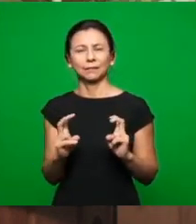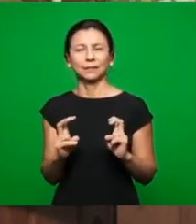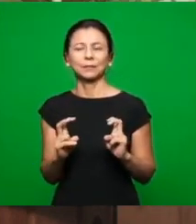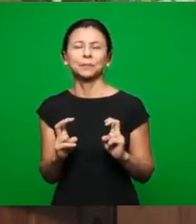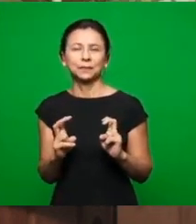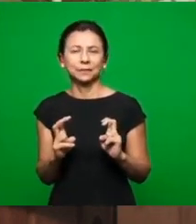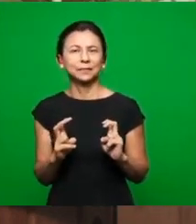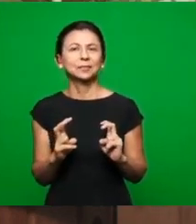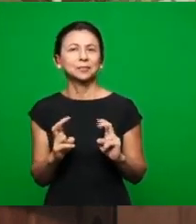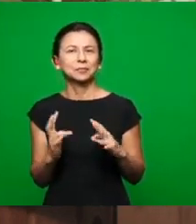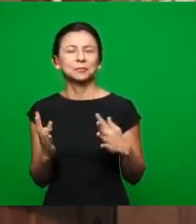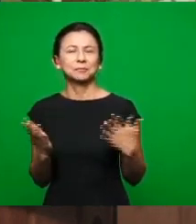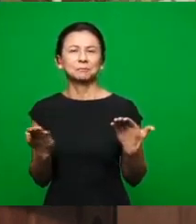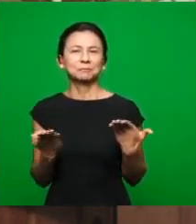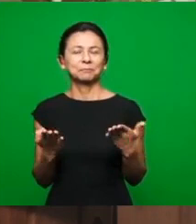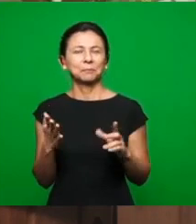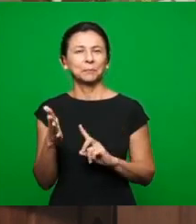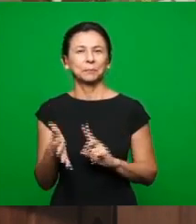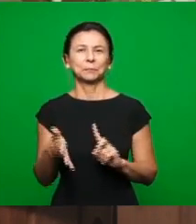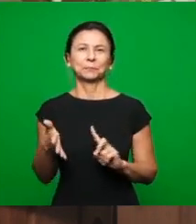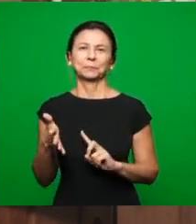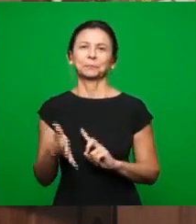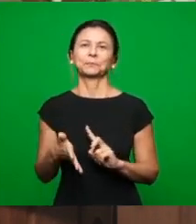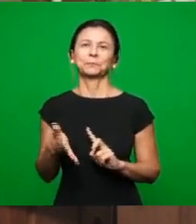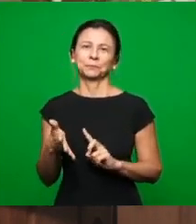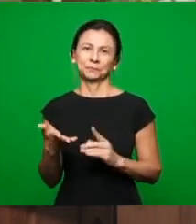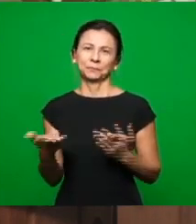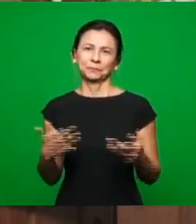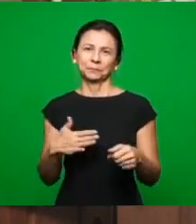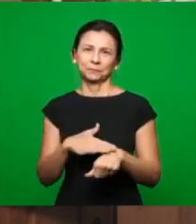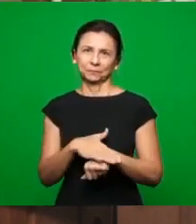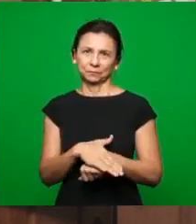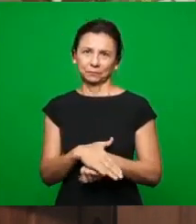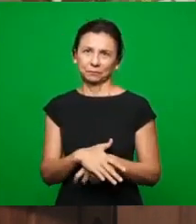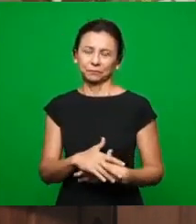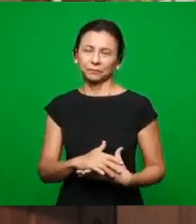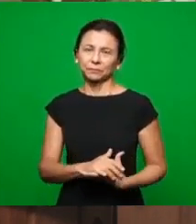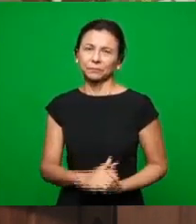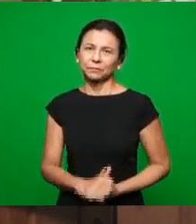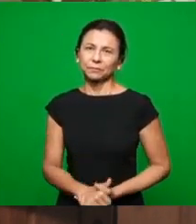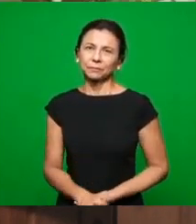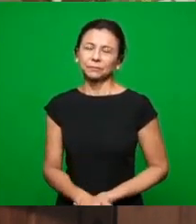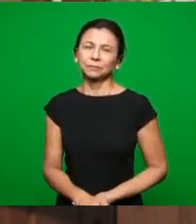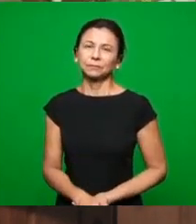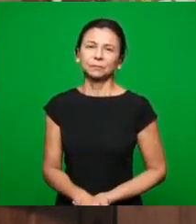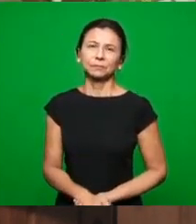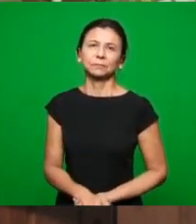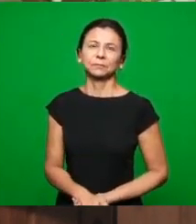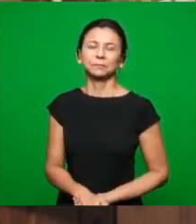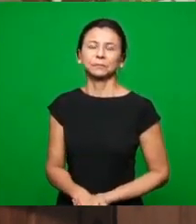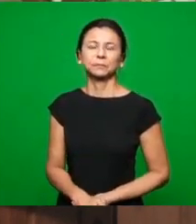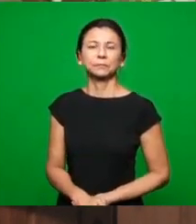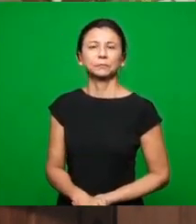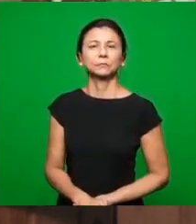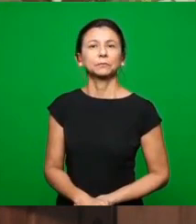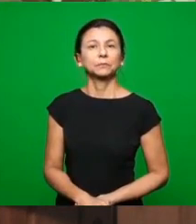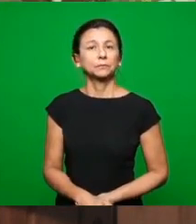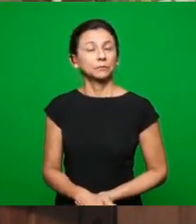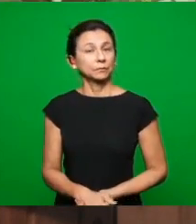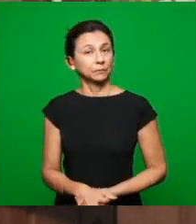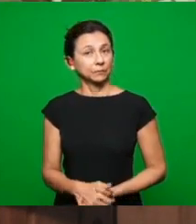a lot of things, a lot of content for their messages tonight. They're going to speak of